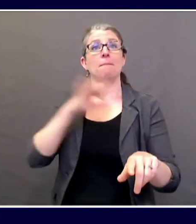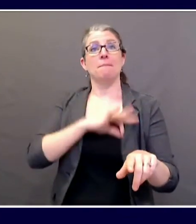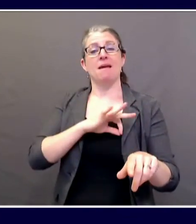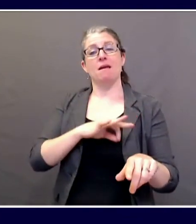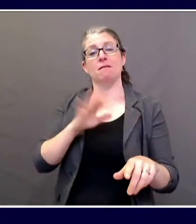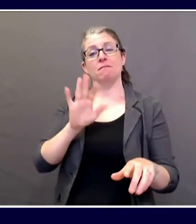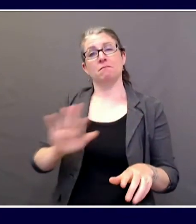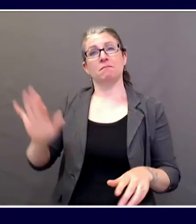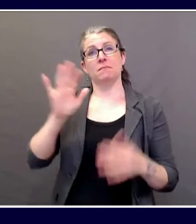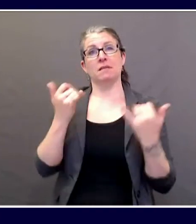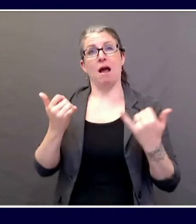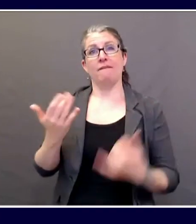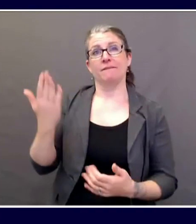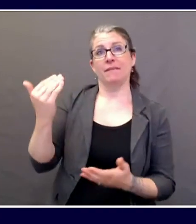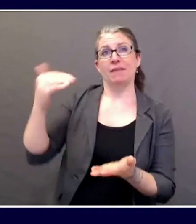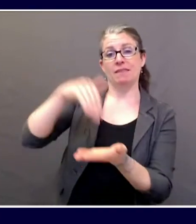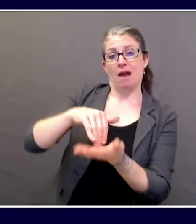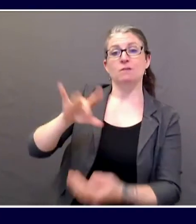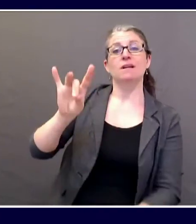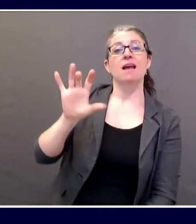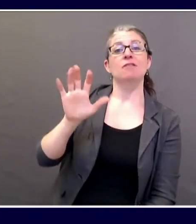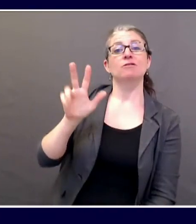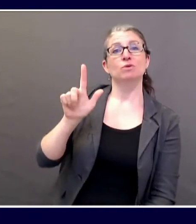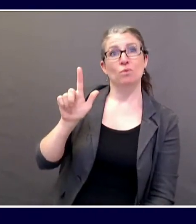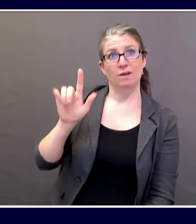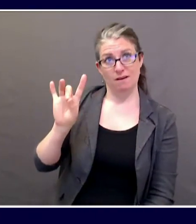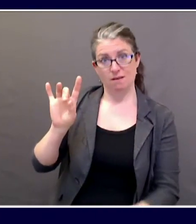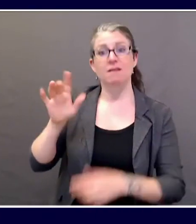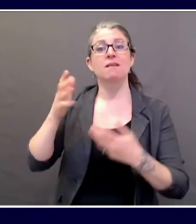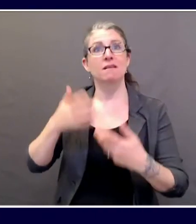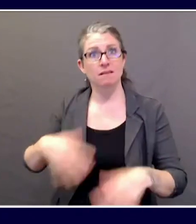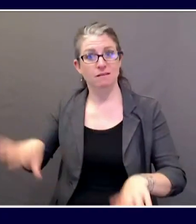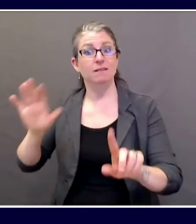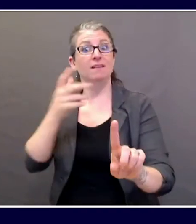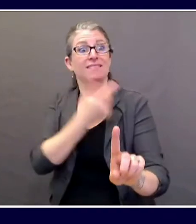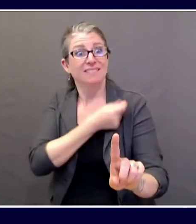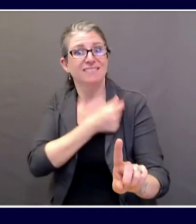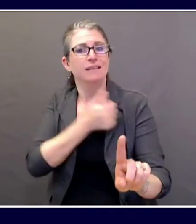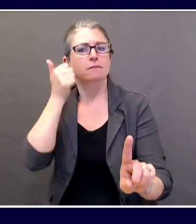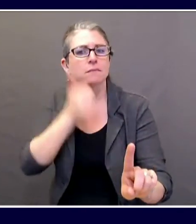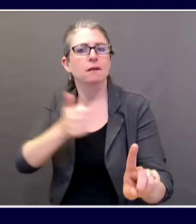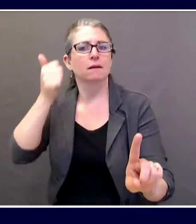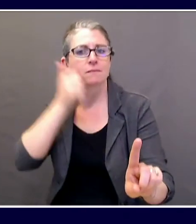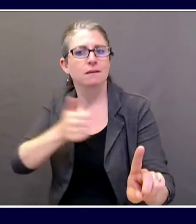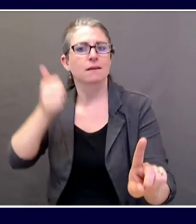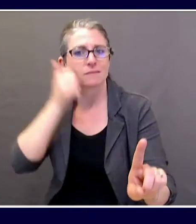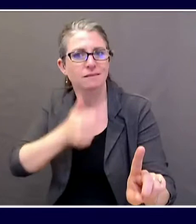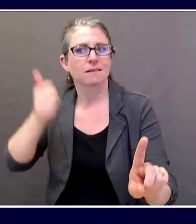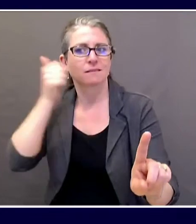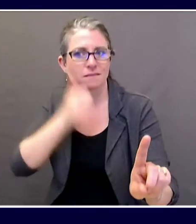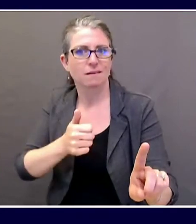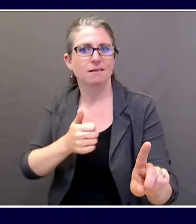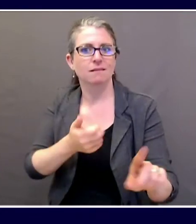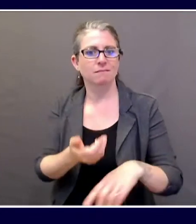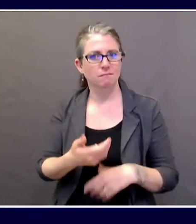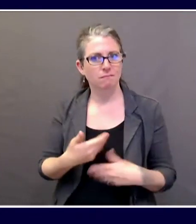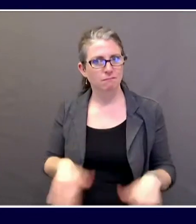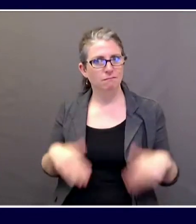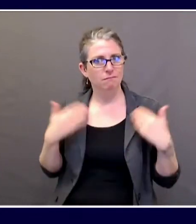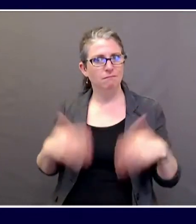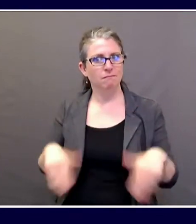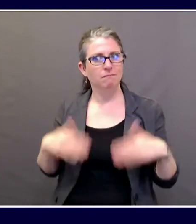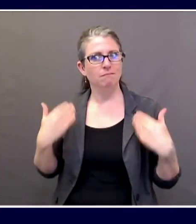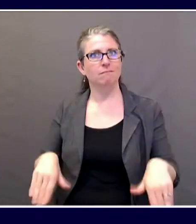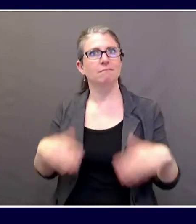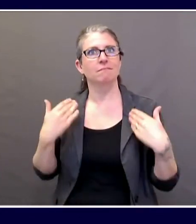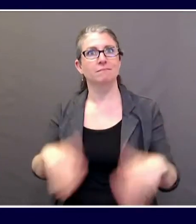15,828 doses of COVID-19 vaccine every single day. And as supply of the vaccine has